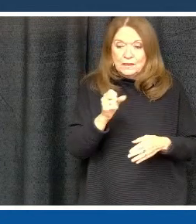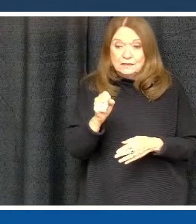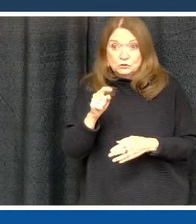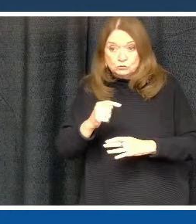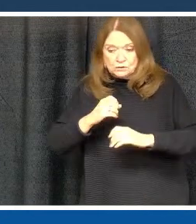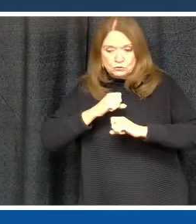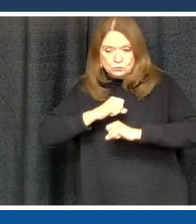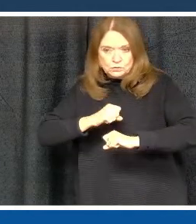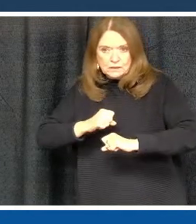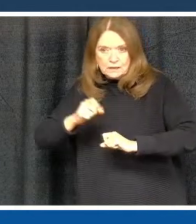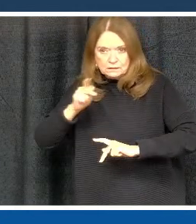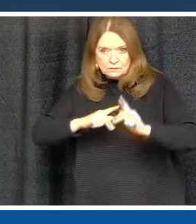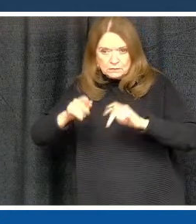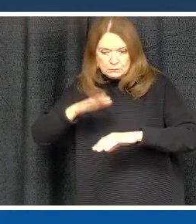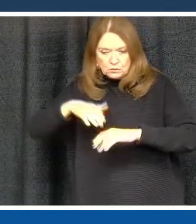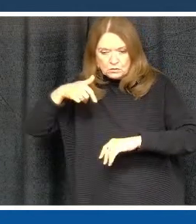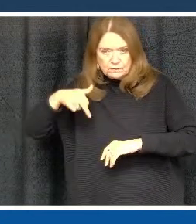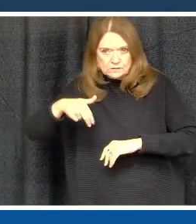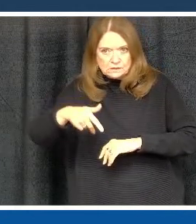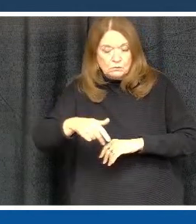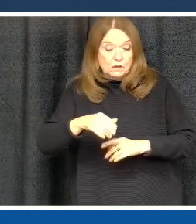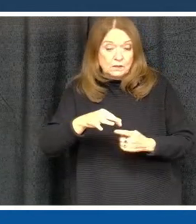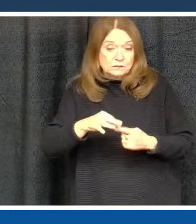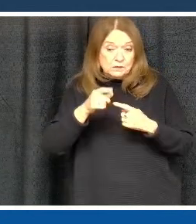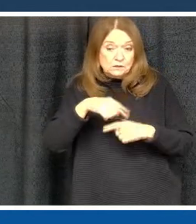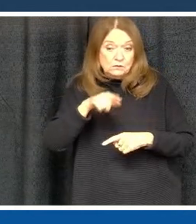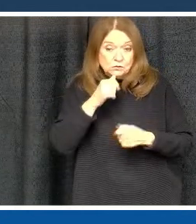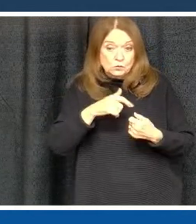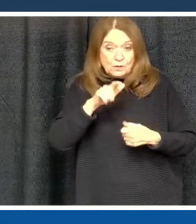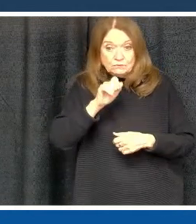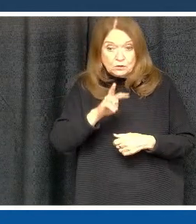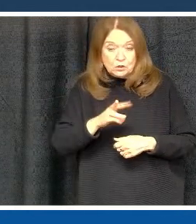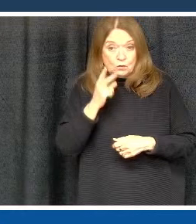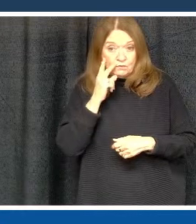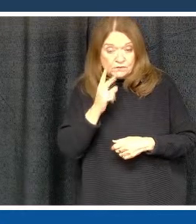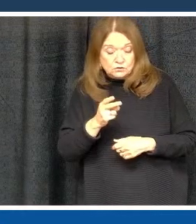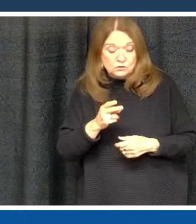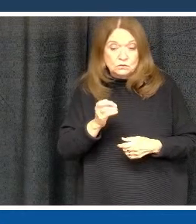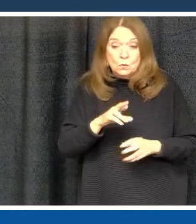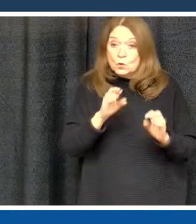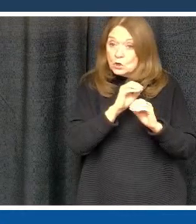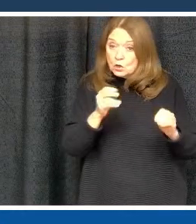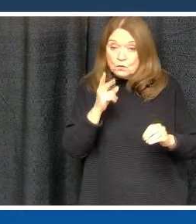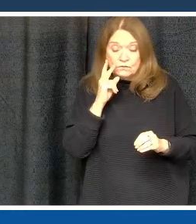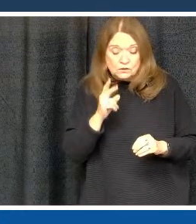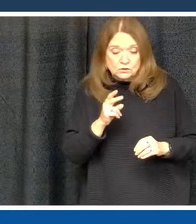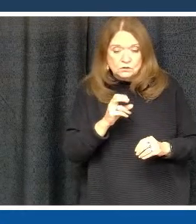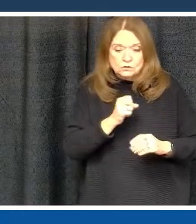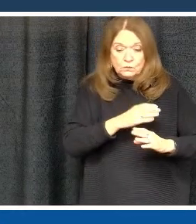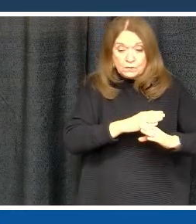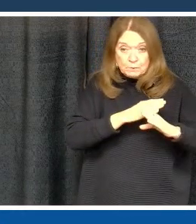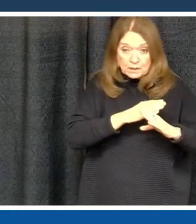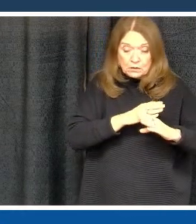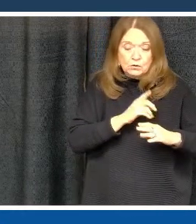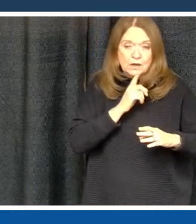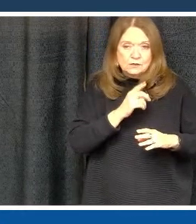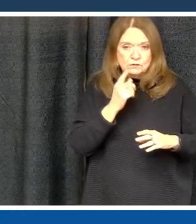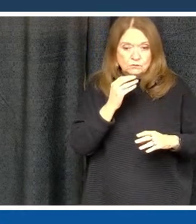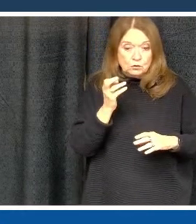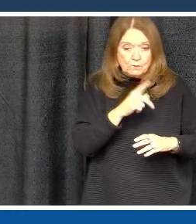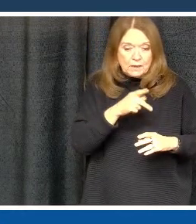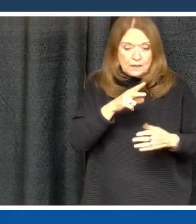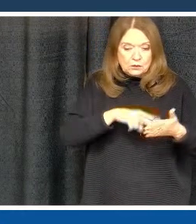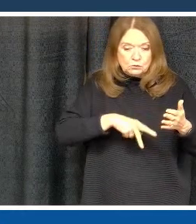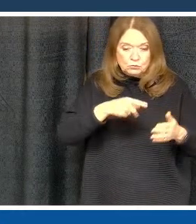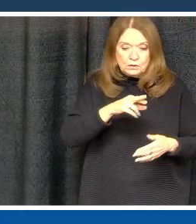pedestrian, especially those who have low vision or no vision. So the barrier is actually, if you go back and read PROWOG,